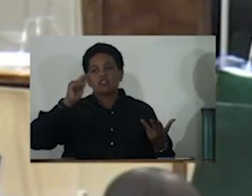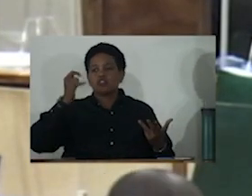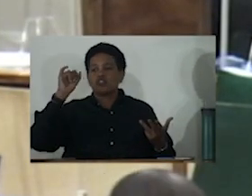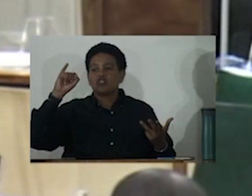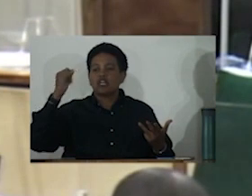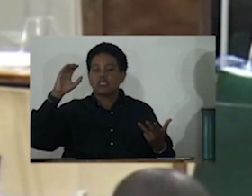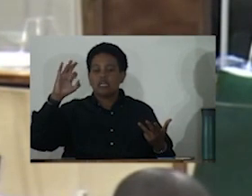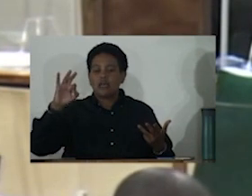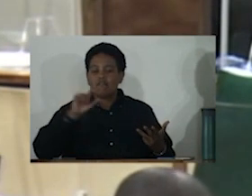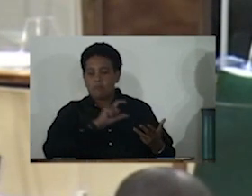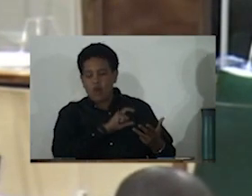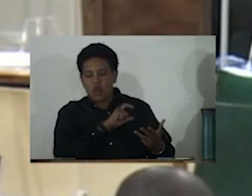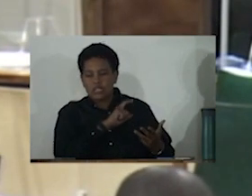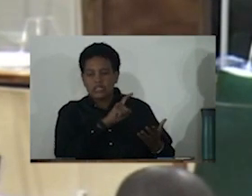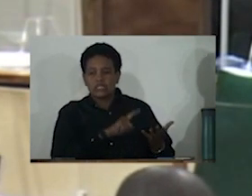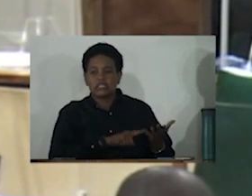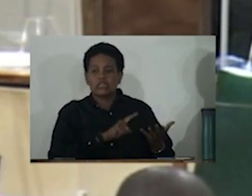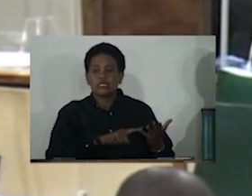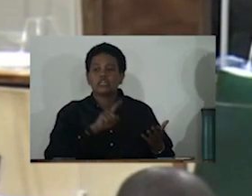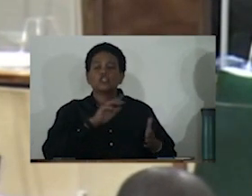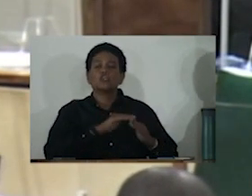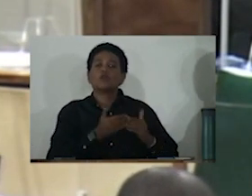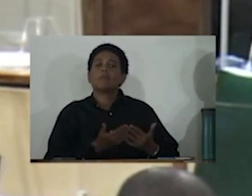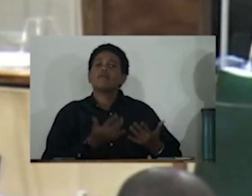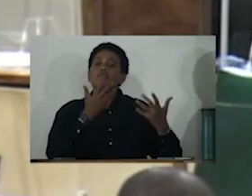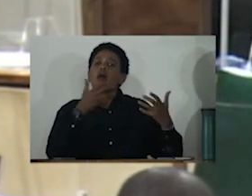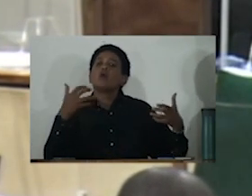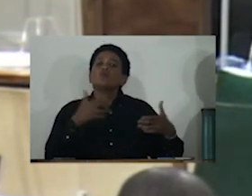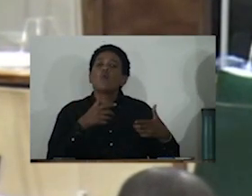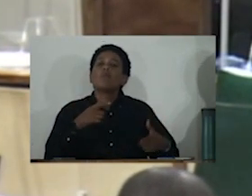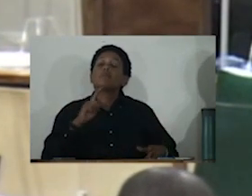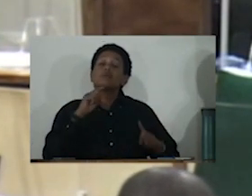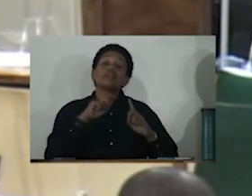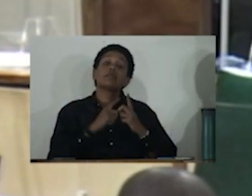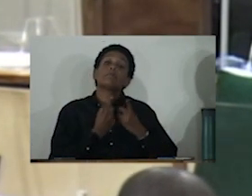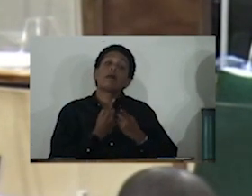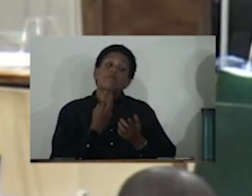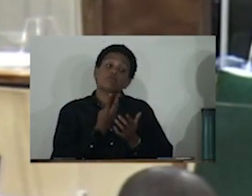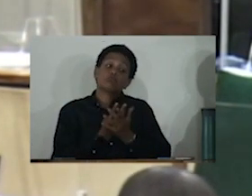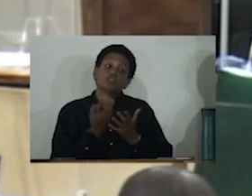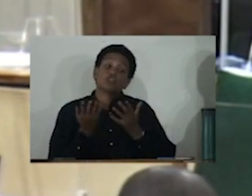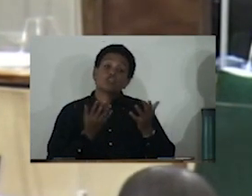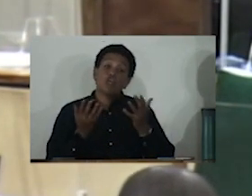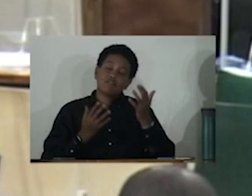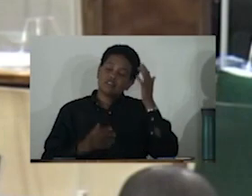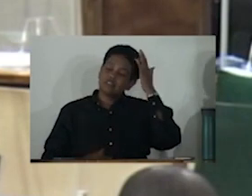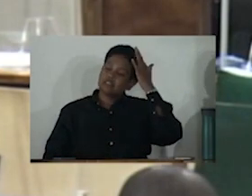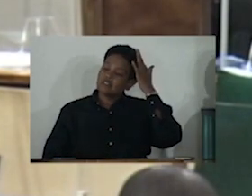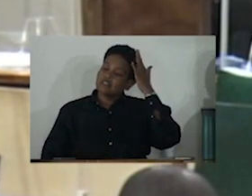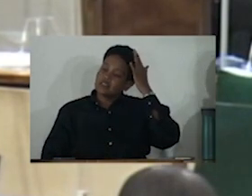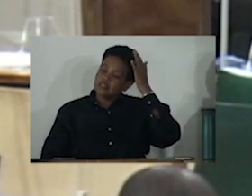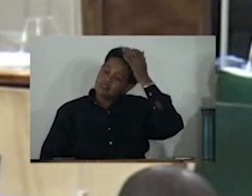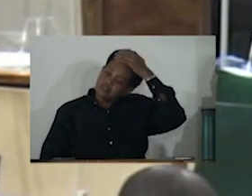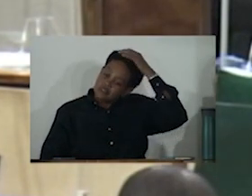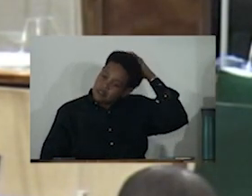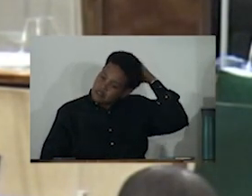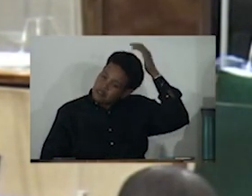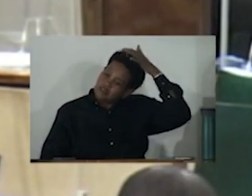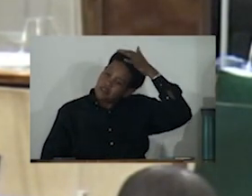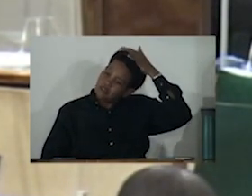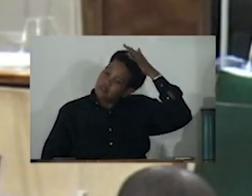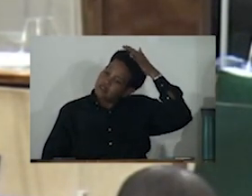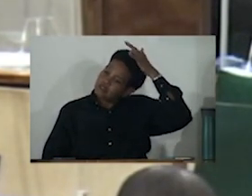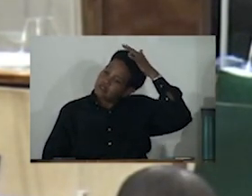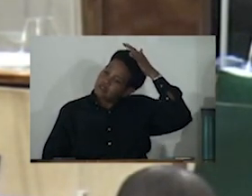JCF, the Jamaica Fire Brigade, the Department of Correctional Services, and our